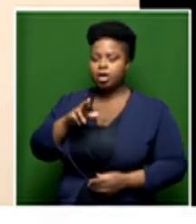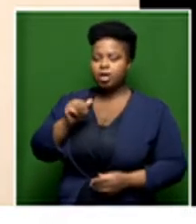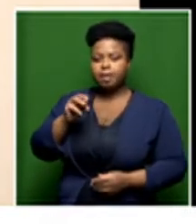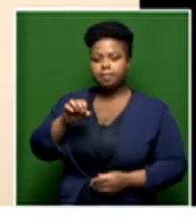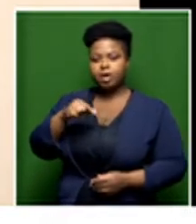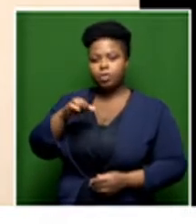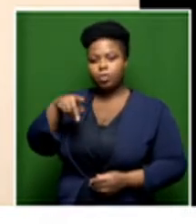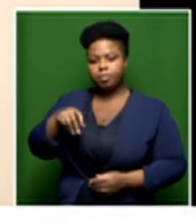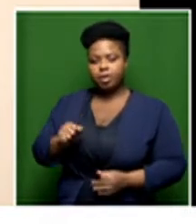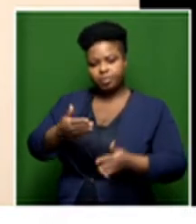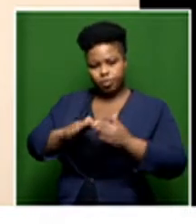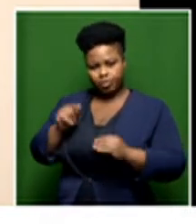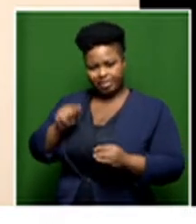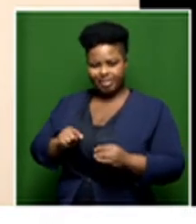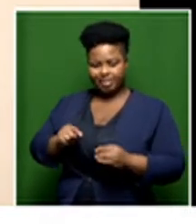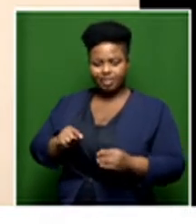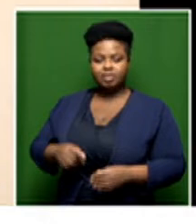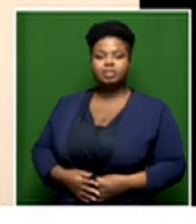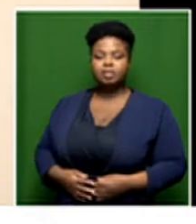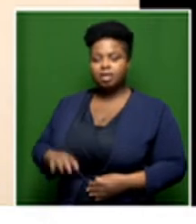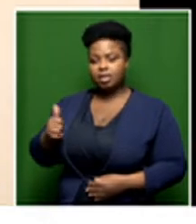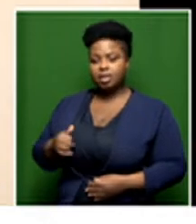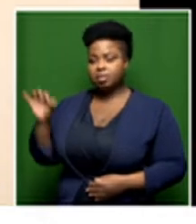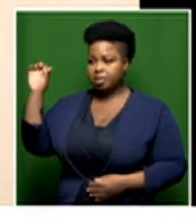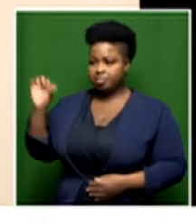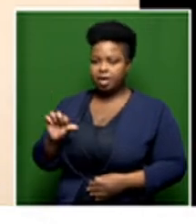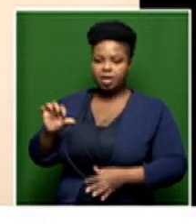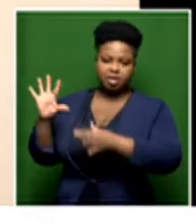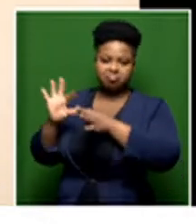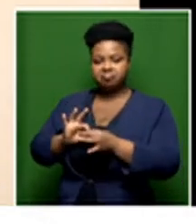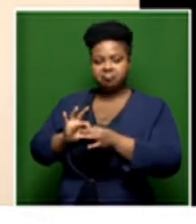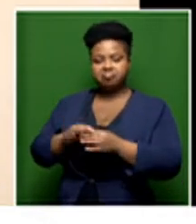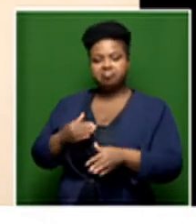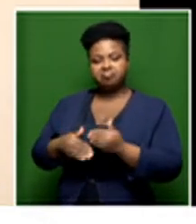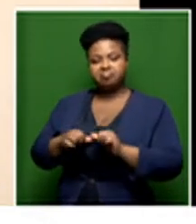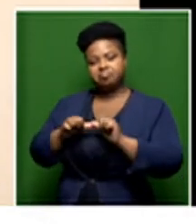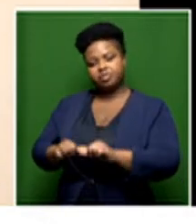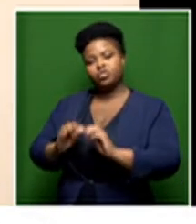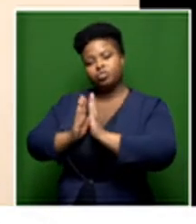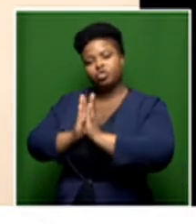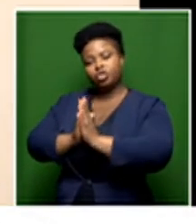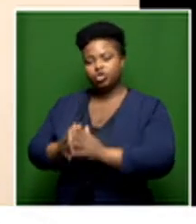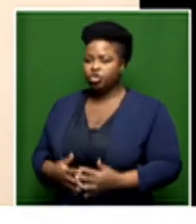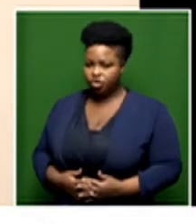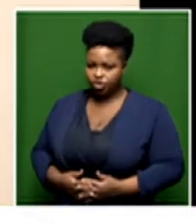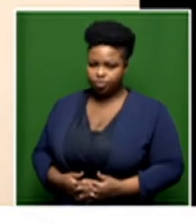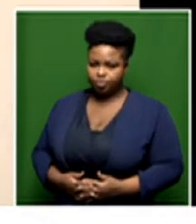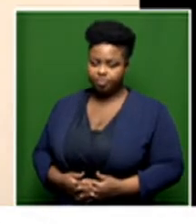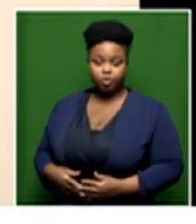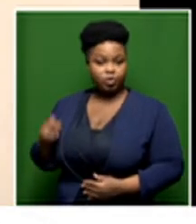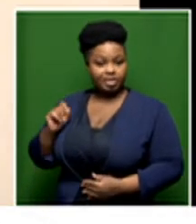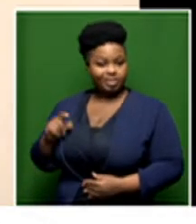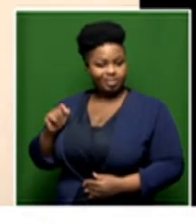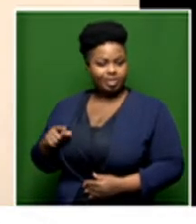village, and she came back to connect with all of that. So that too is